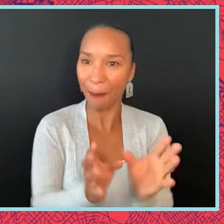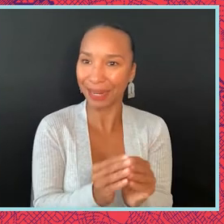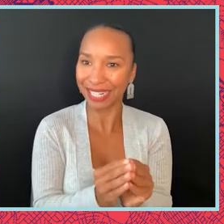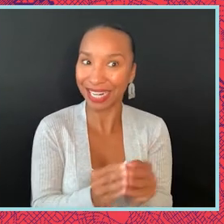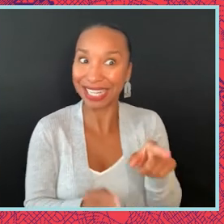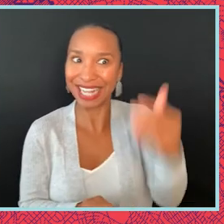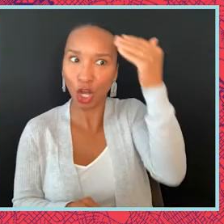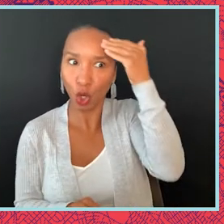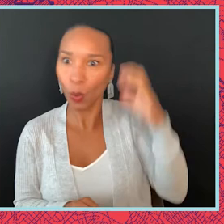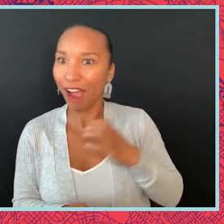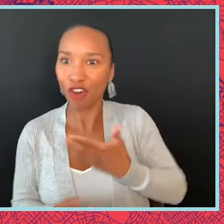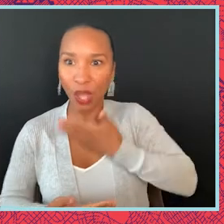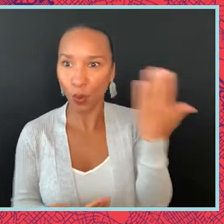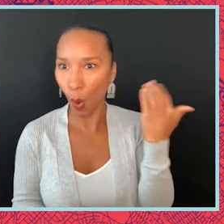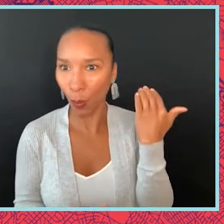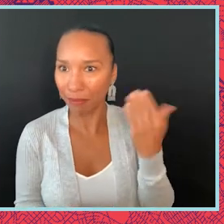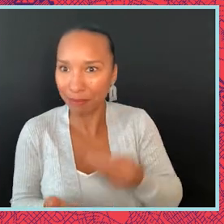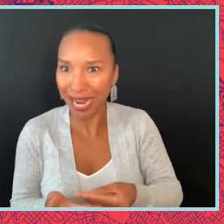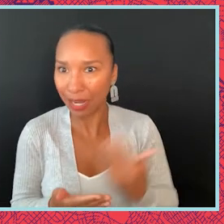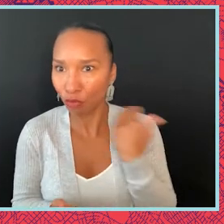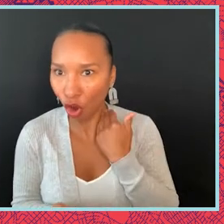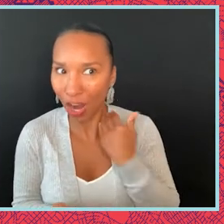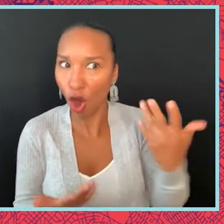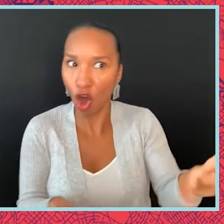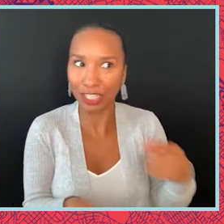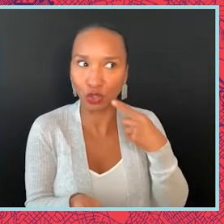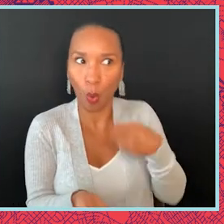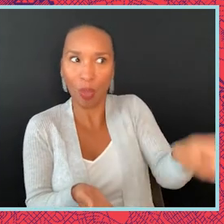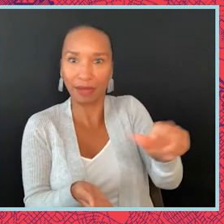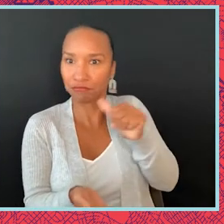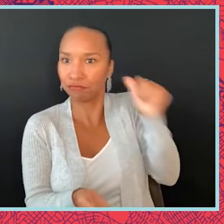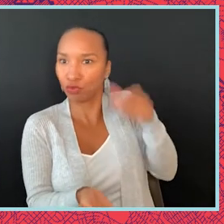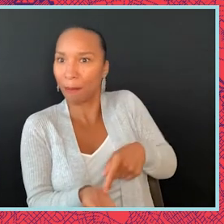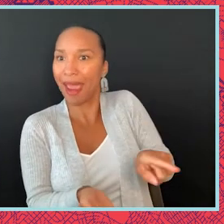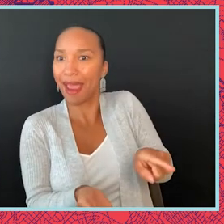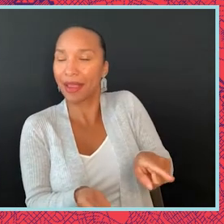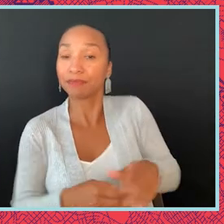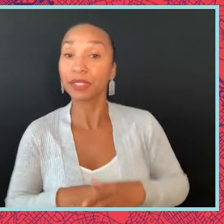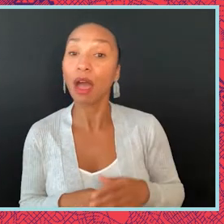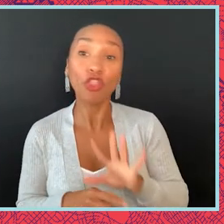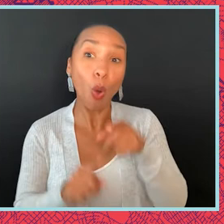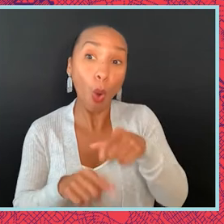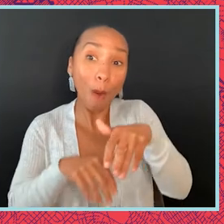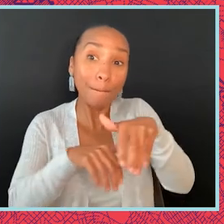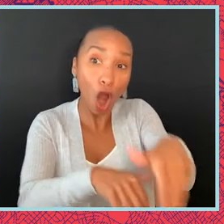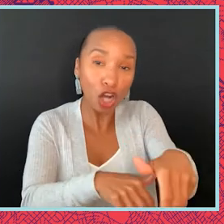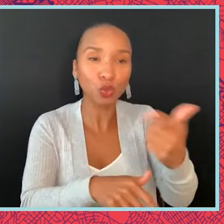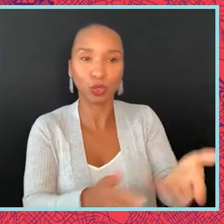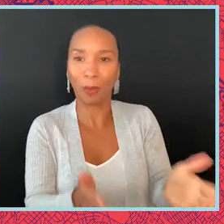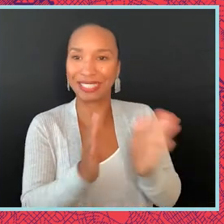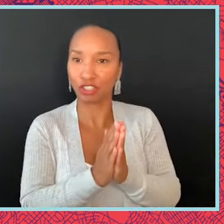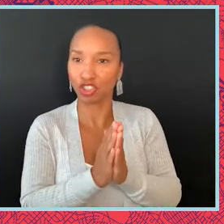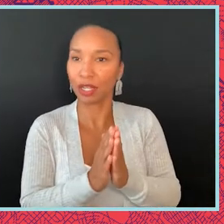knew the Continental Congress, one, had no money, and two, had already told them that they weren't going to pay them. So they went to essentially